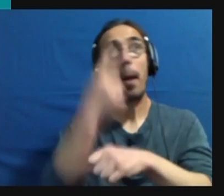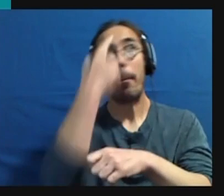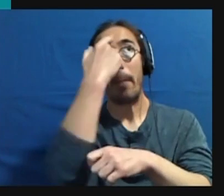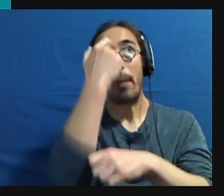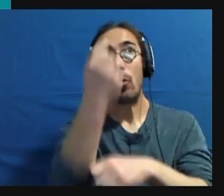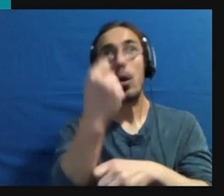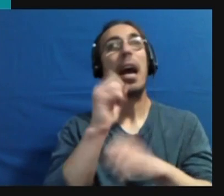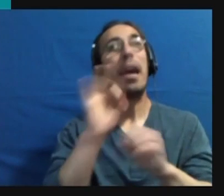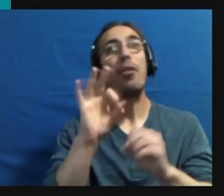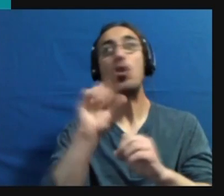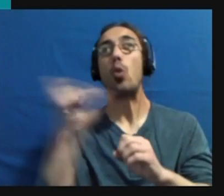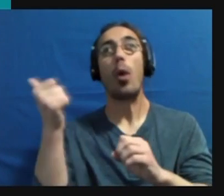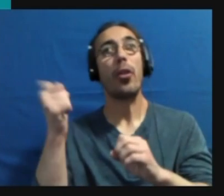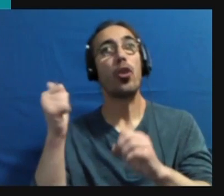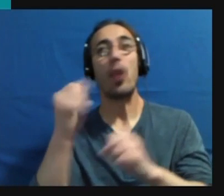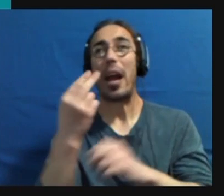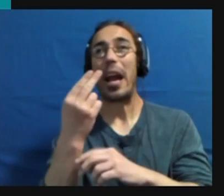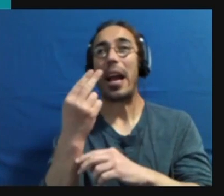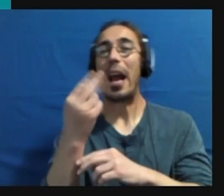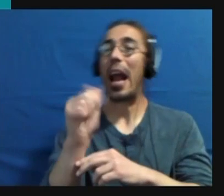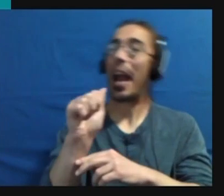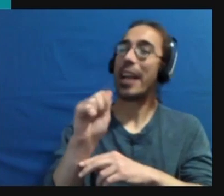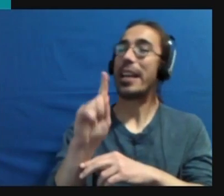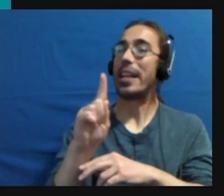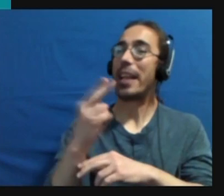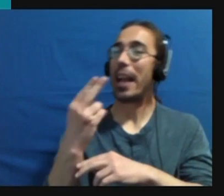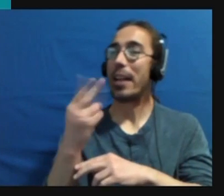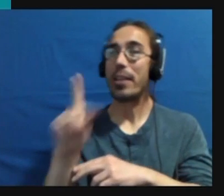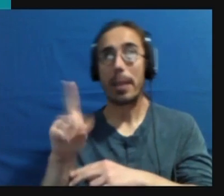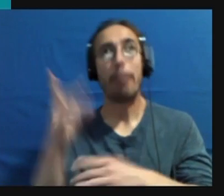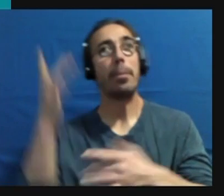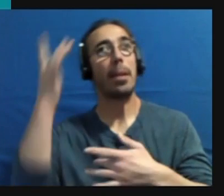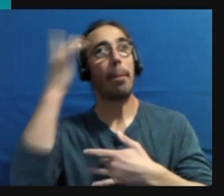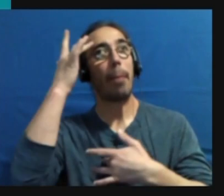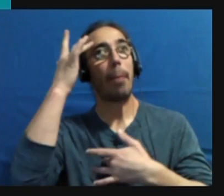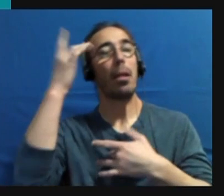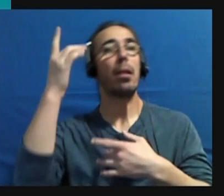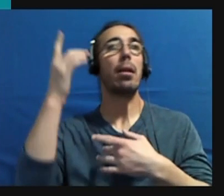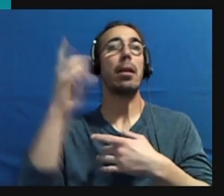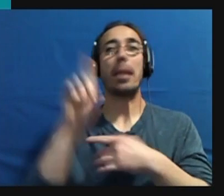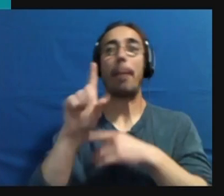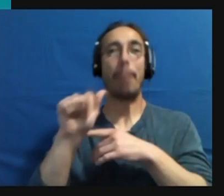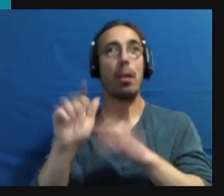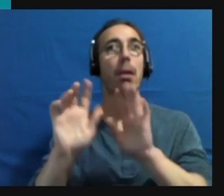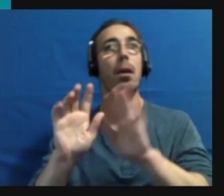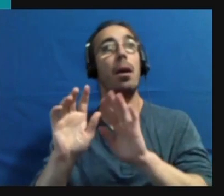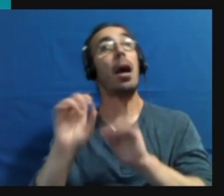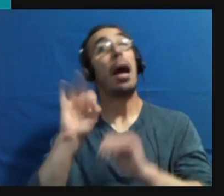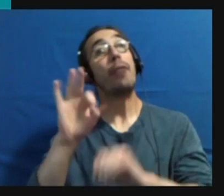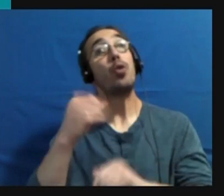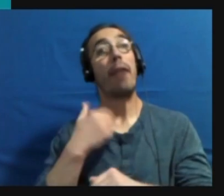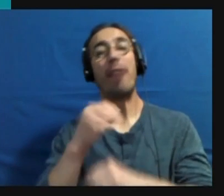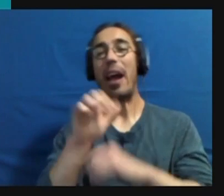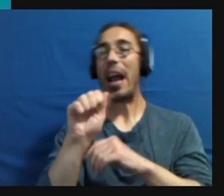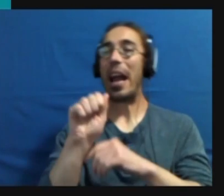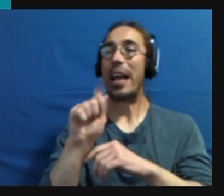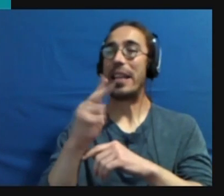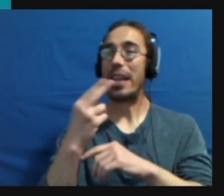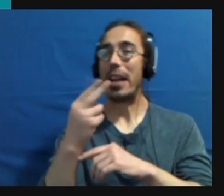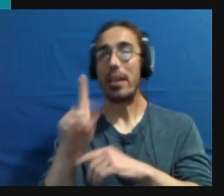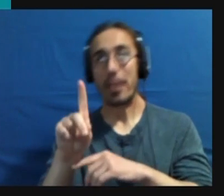co-occurring ADHD disability. And if you have ADHD, then you probably don't have great working